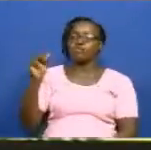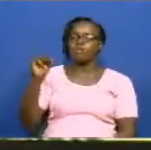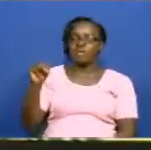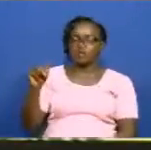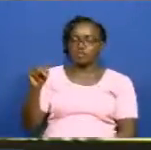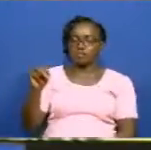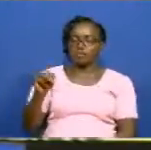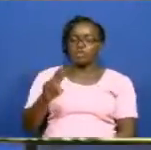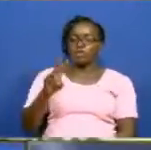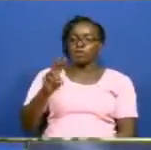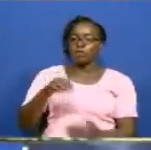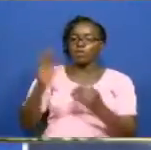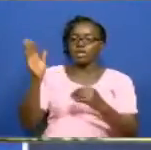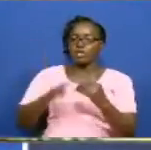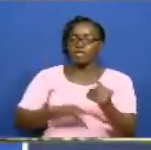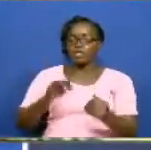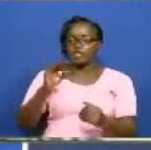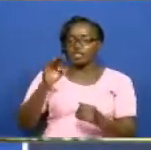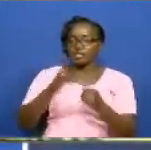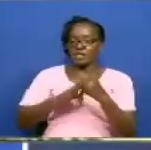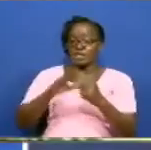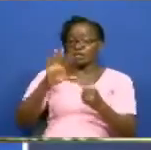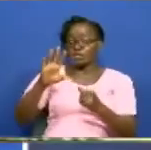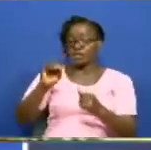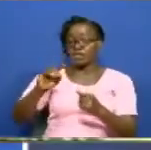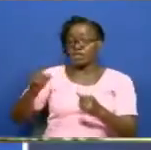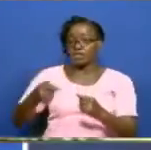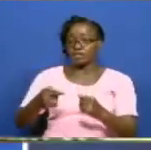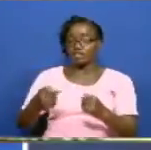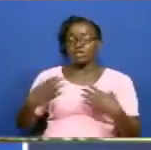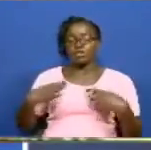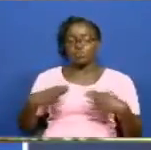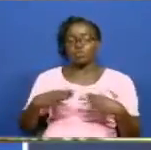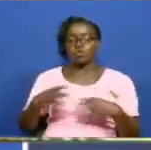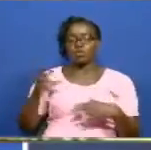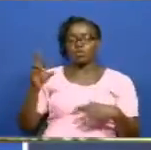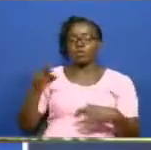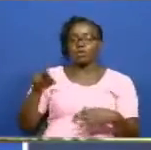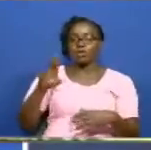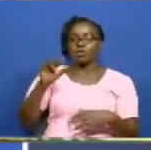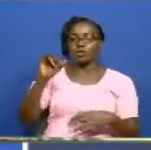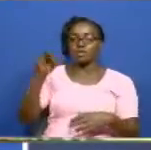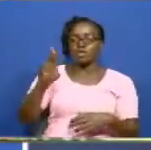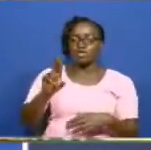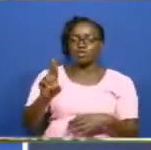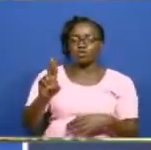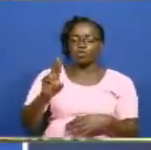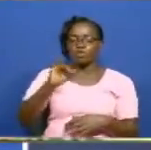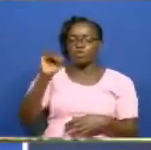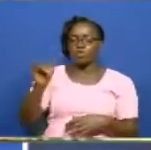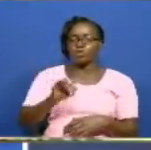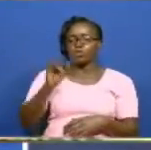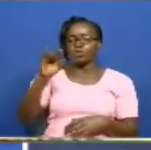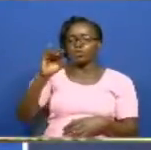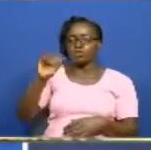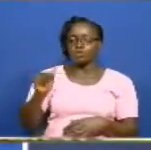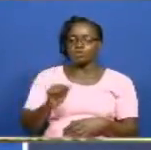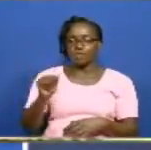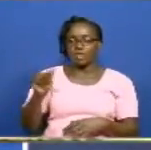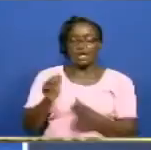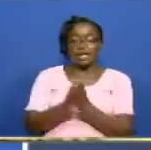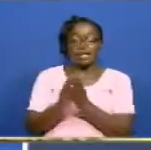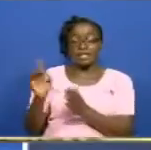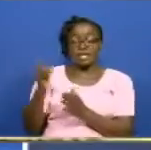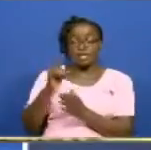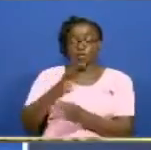than 850,000 people in Ruiru, Juja and parts of Nairobi benefit, according to the Water, Sanitation and